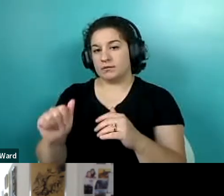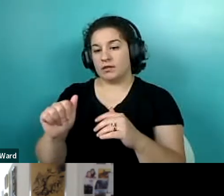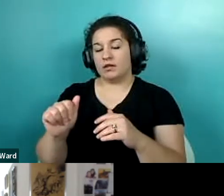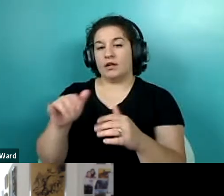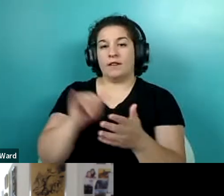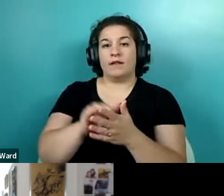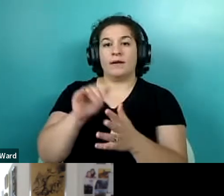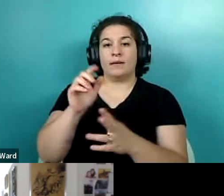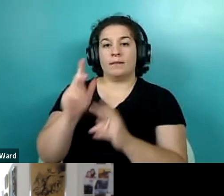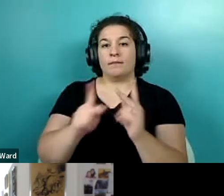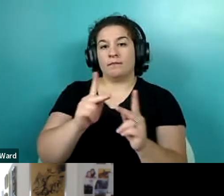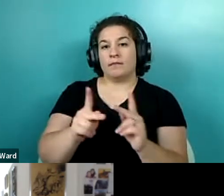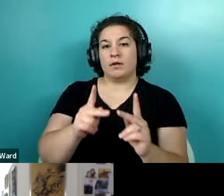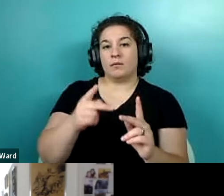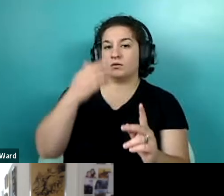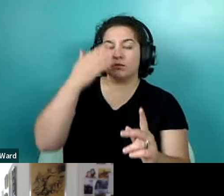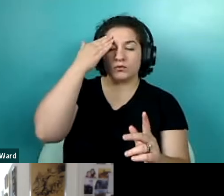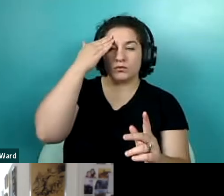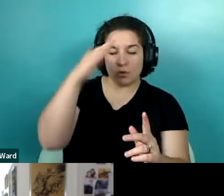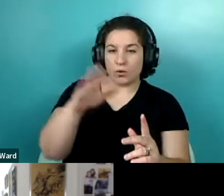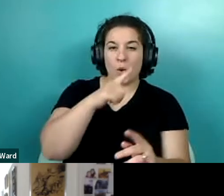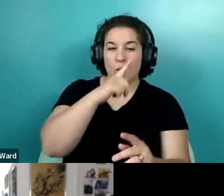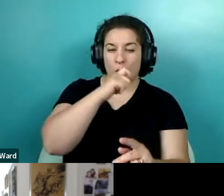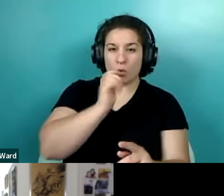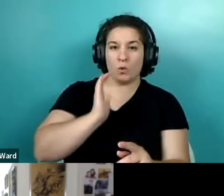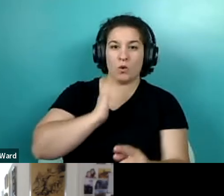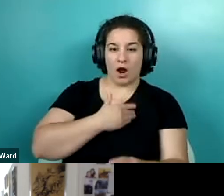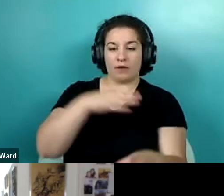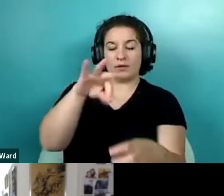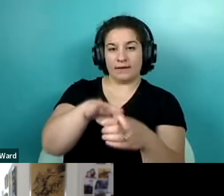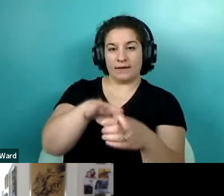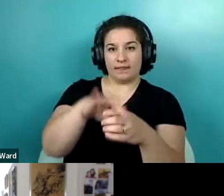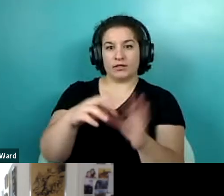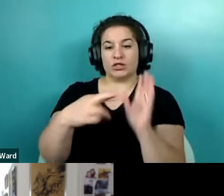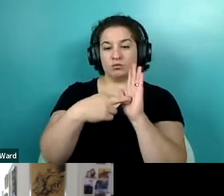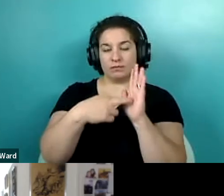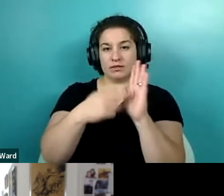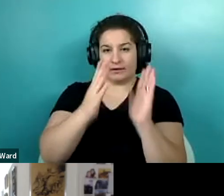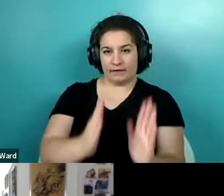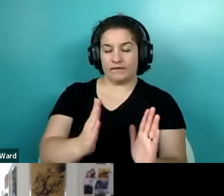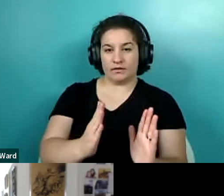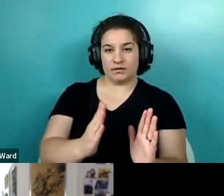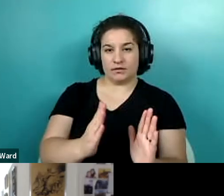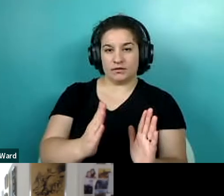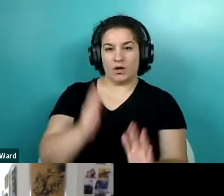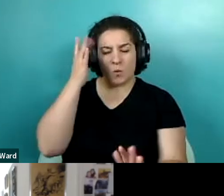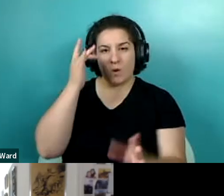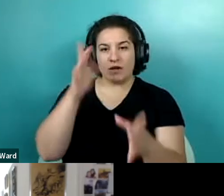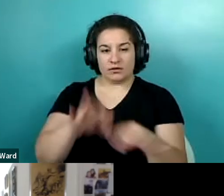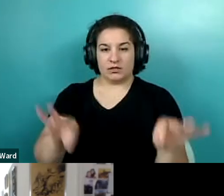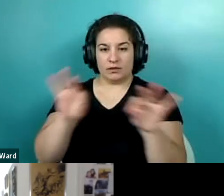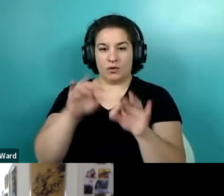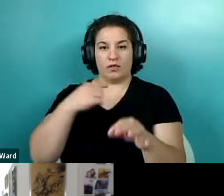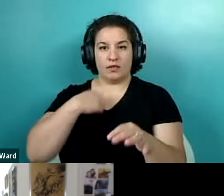our elected representatives, why is it important that we pay attention to every person running for